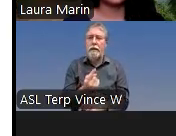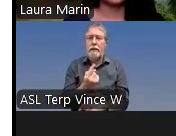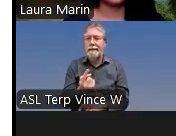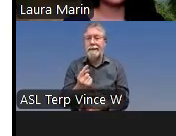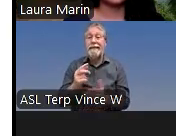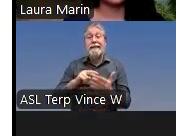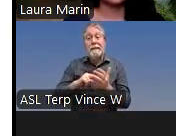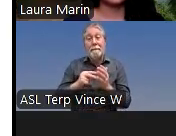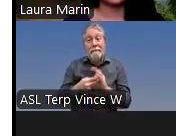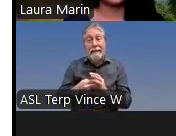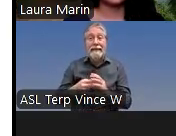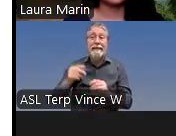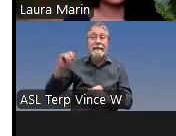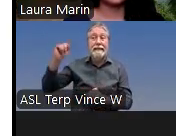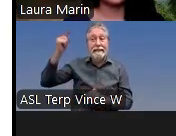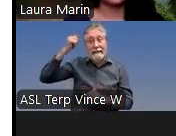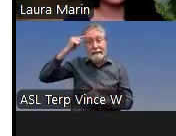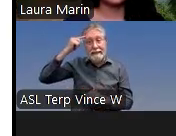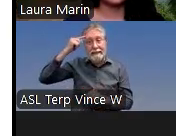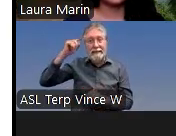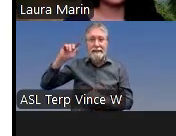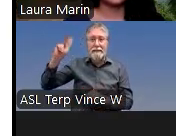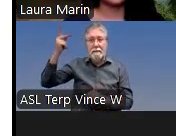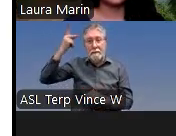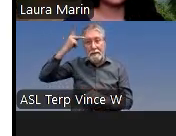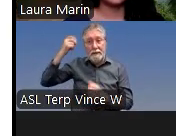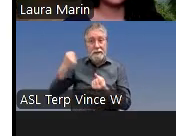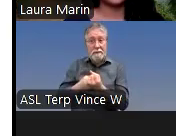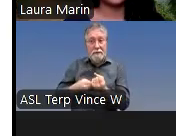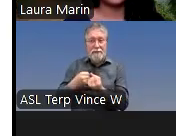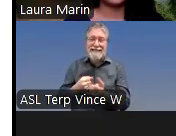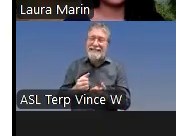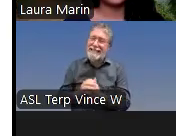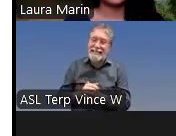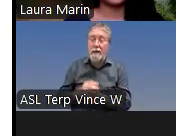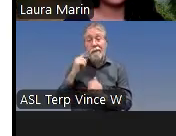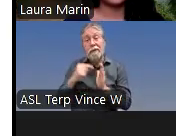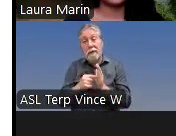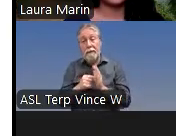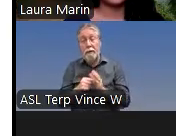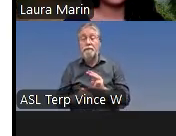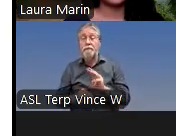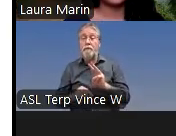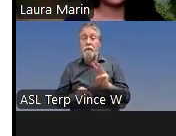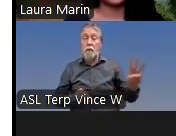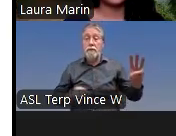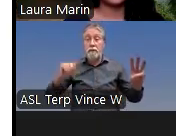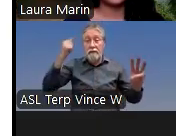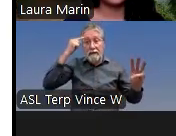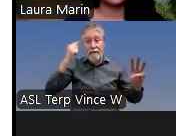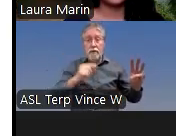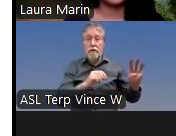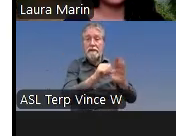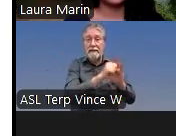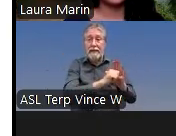support maybe that the SNOTEL program gets from the Western Governors Association here. But